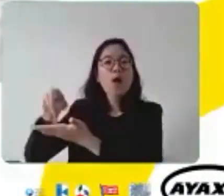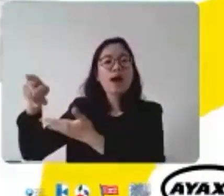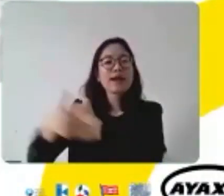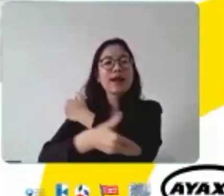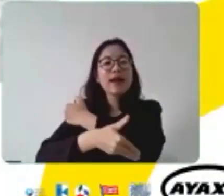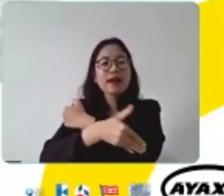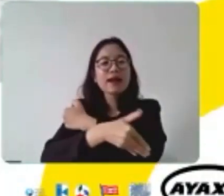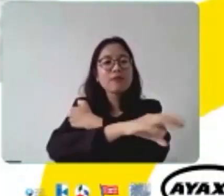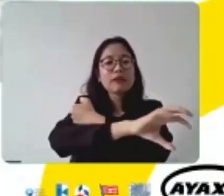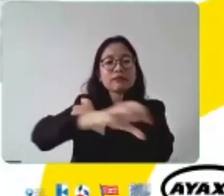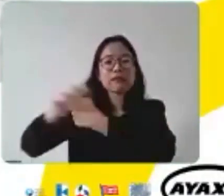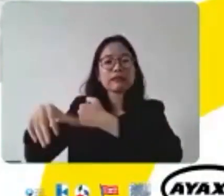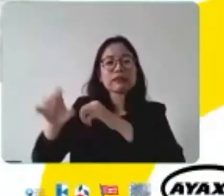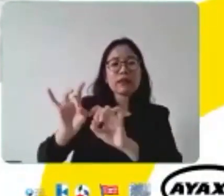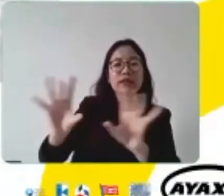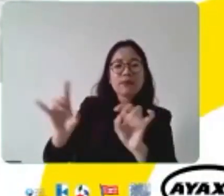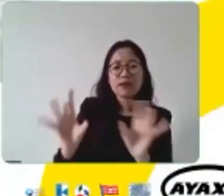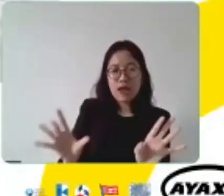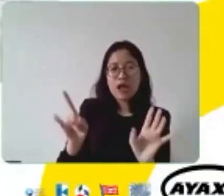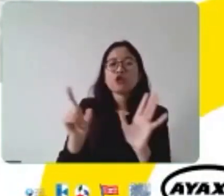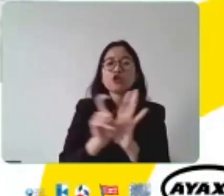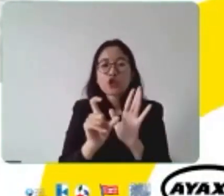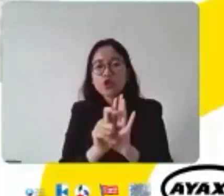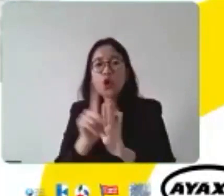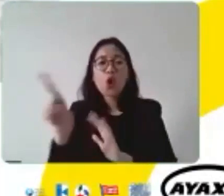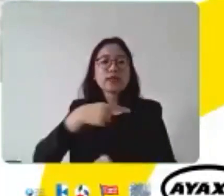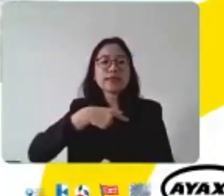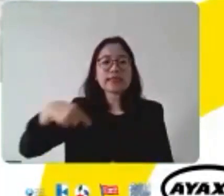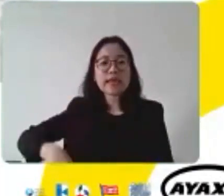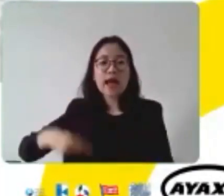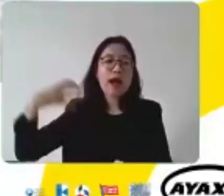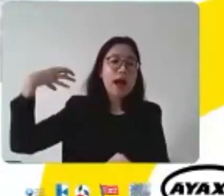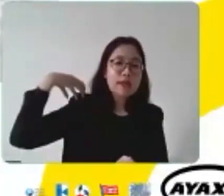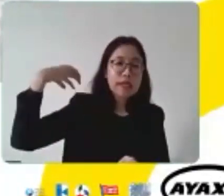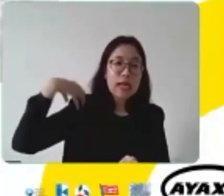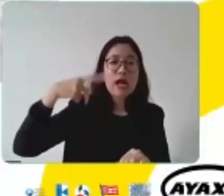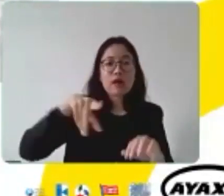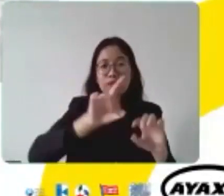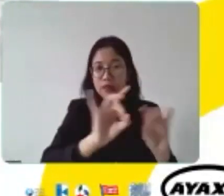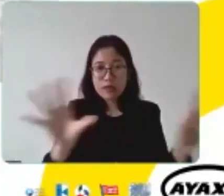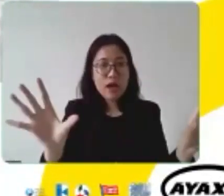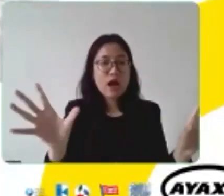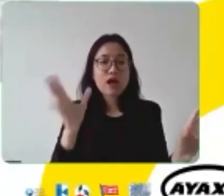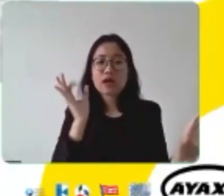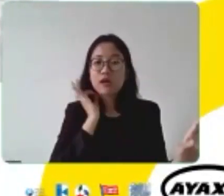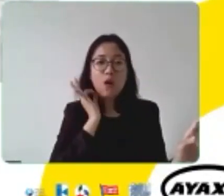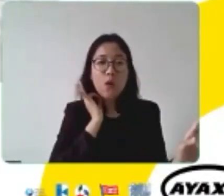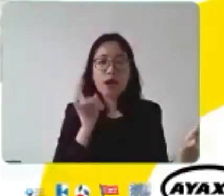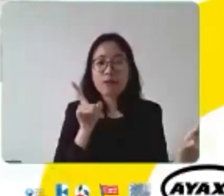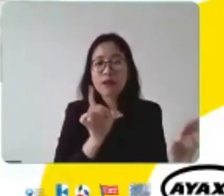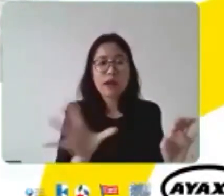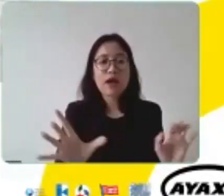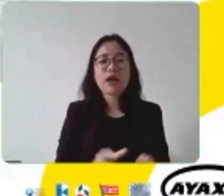China and in the US. But right now, we're still not quite clear why the